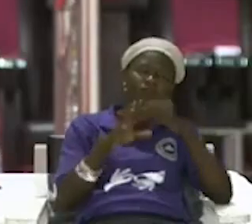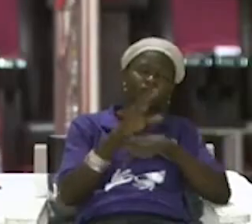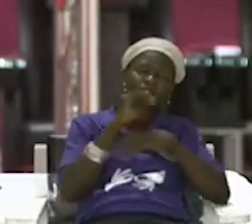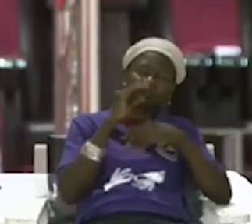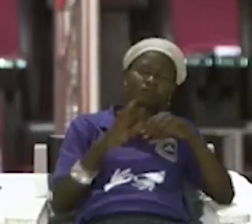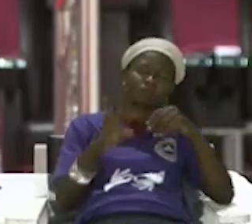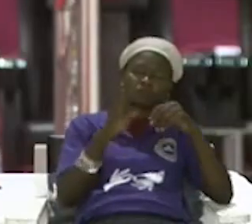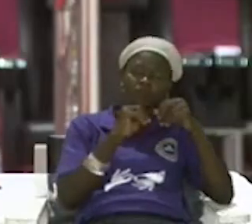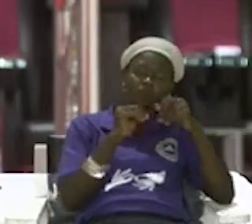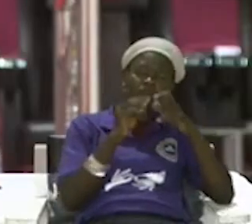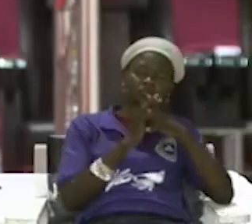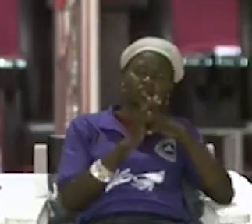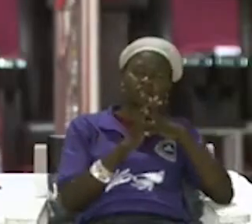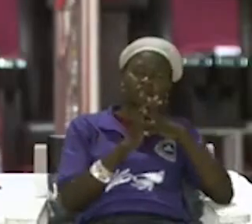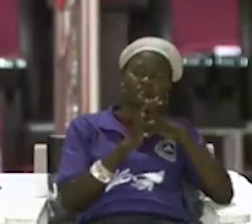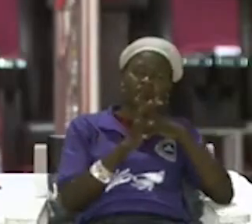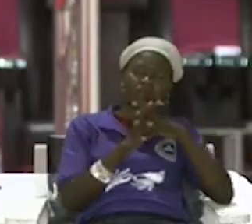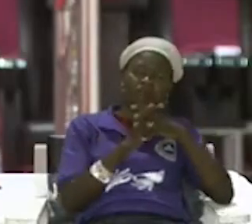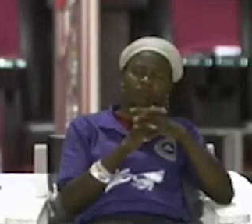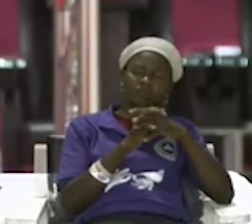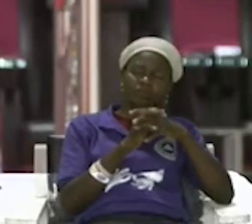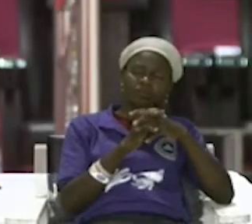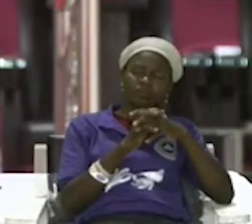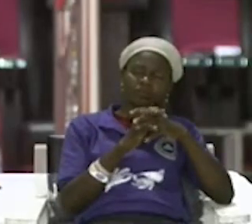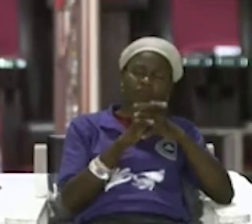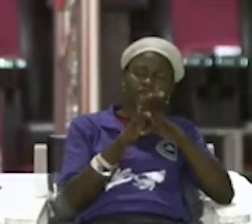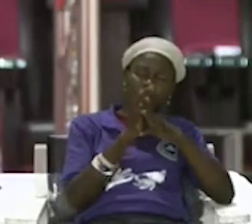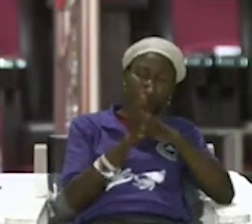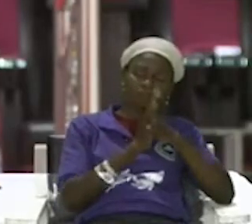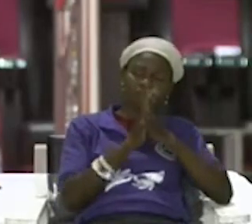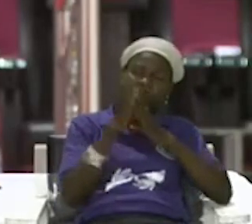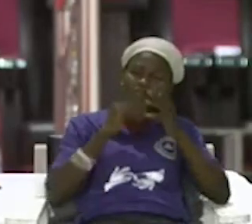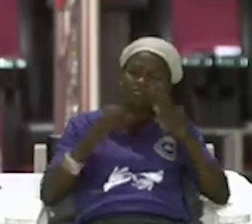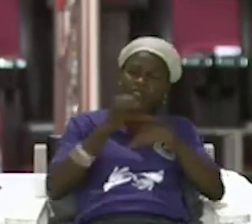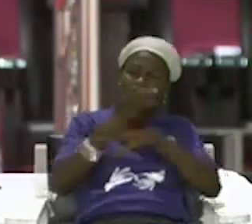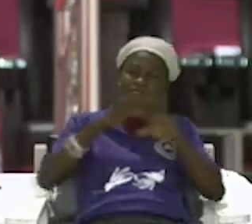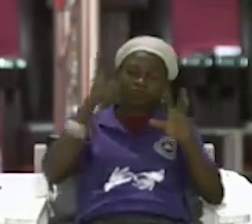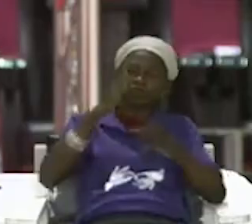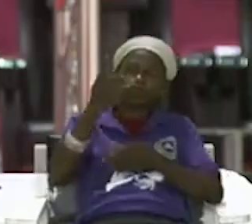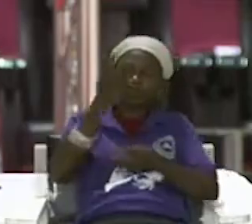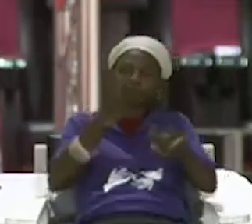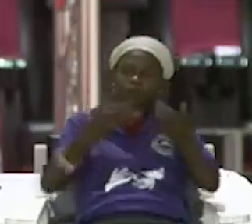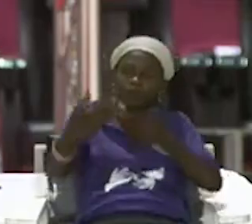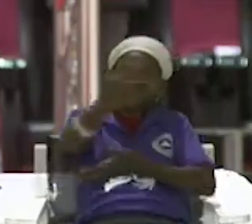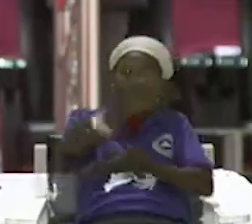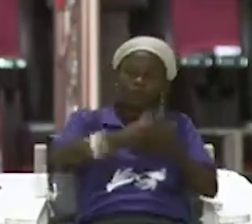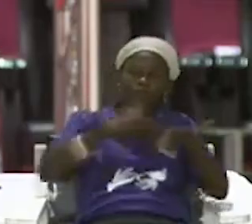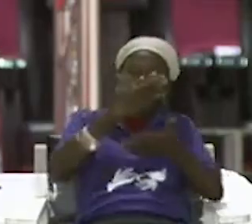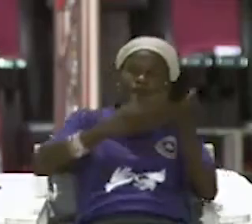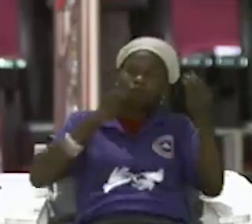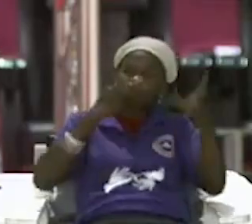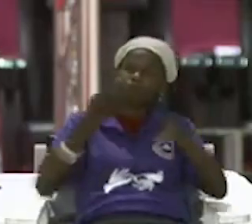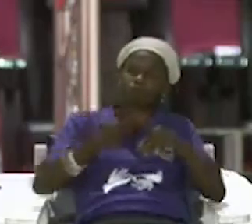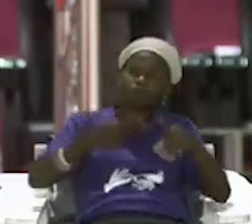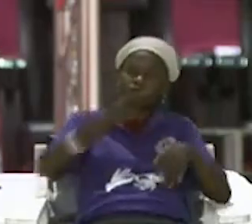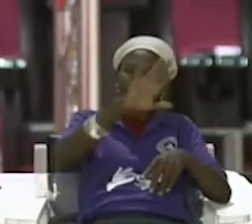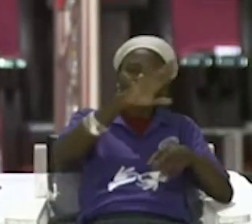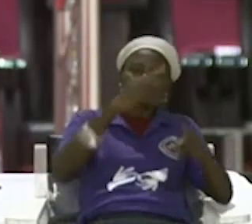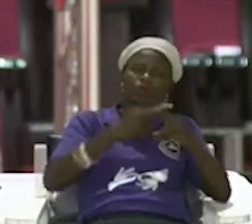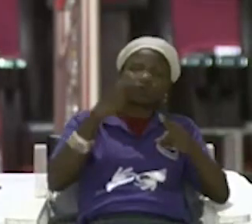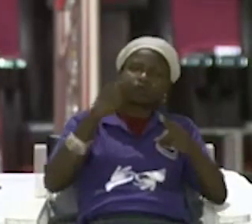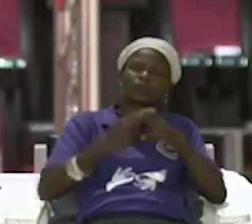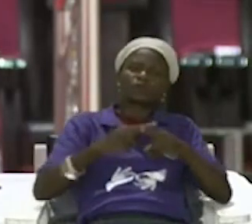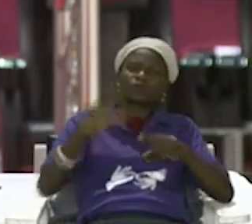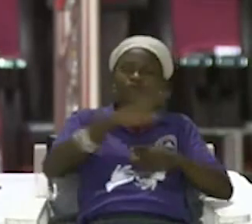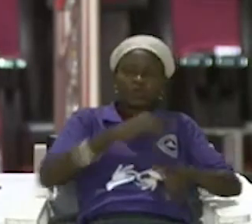little faster. The counselors will help me collect certain information from you, your names,